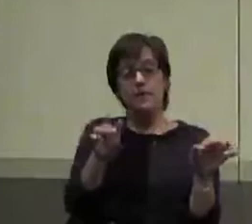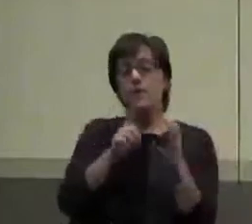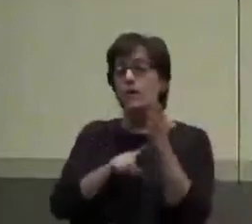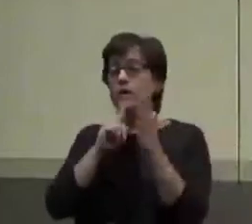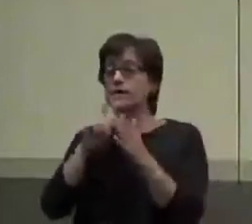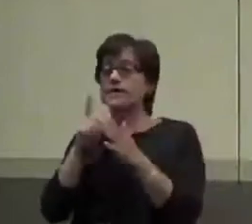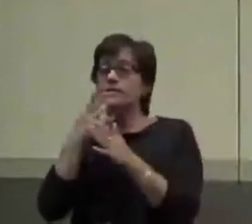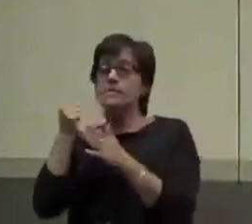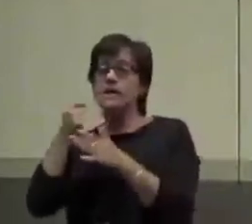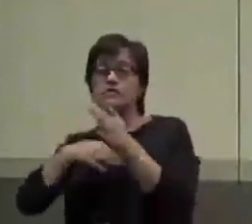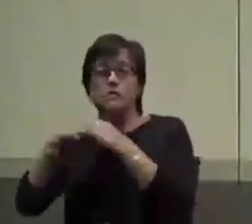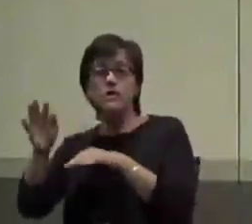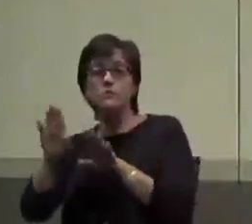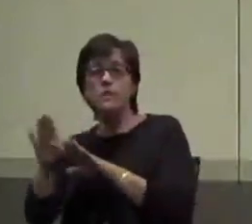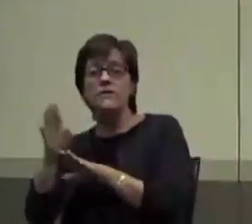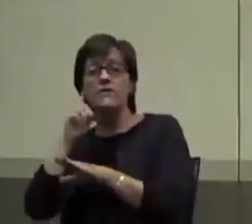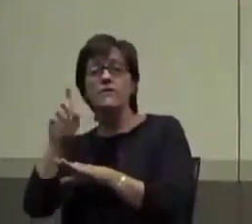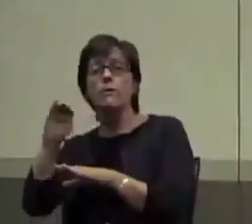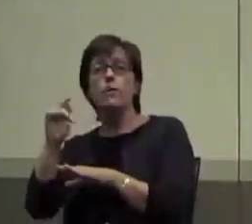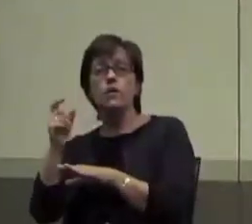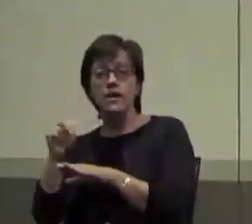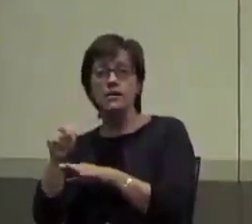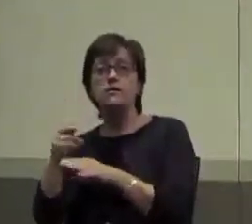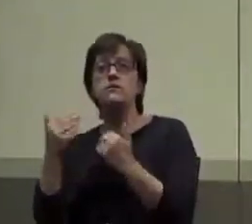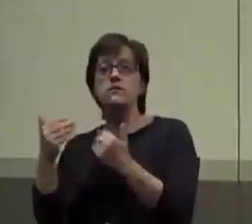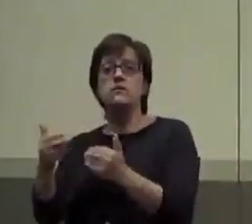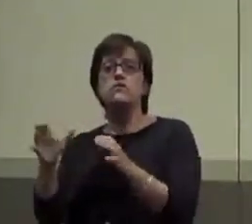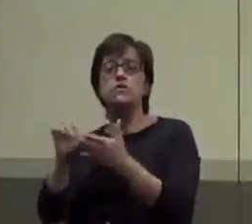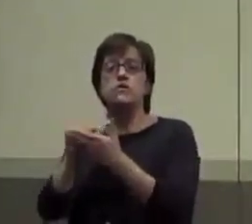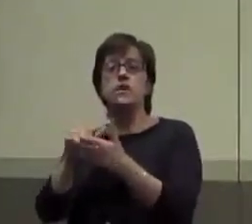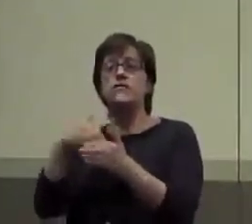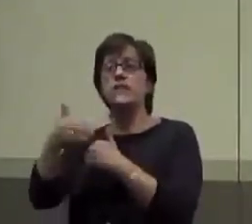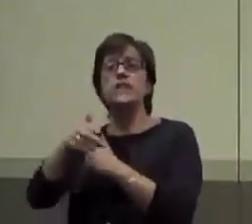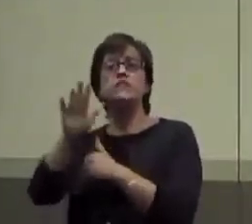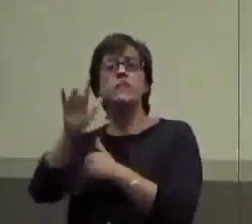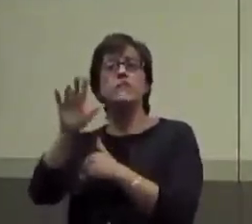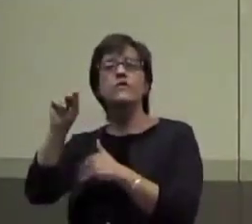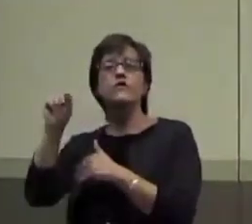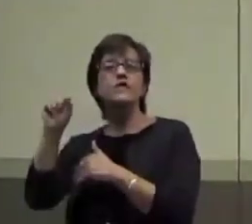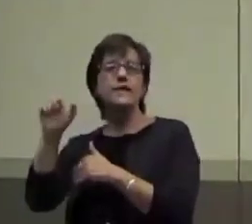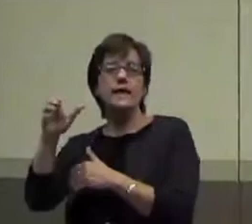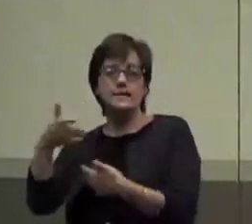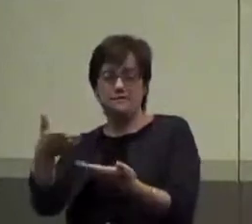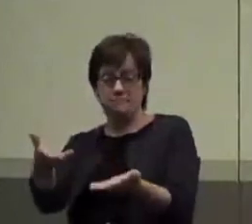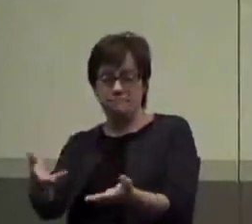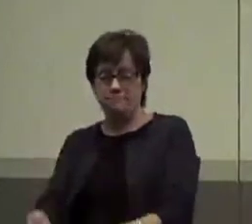the best replacement behavior for her? Go ahead and do that next 25 to 30 seconds.